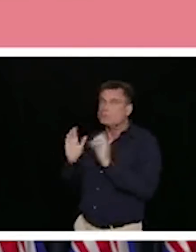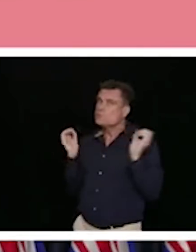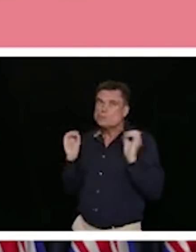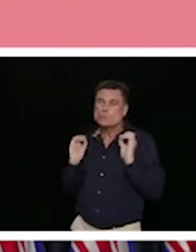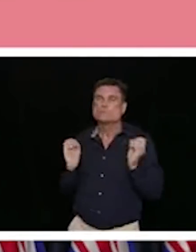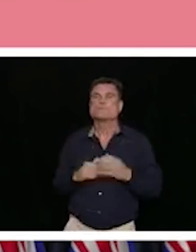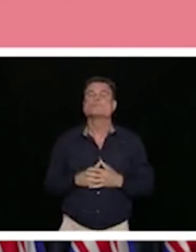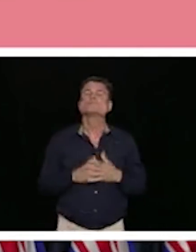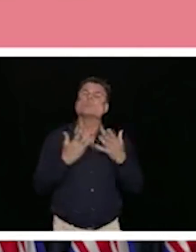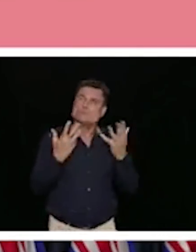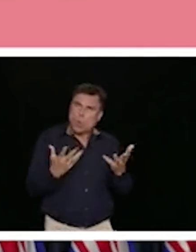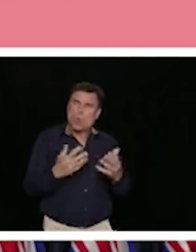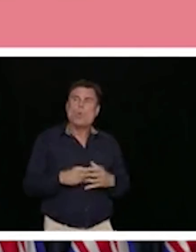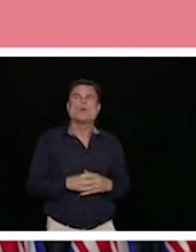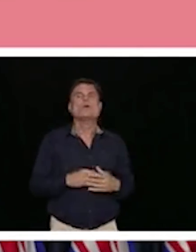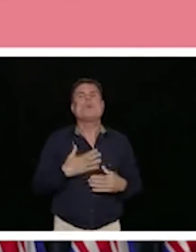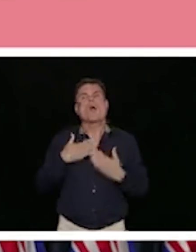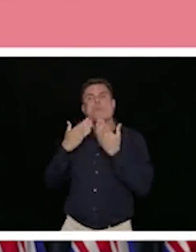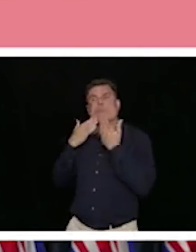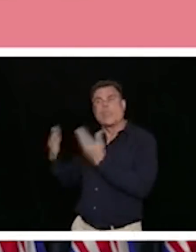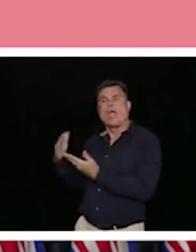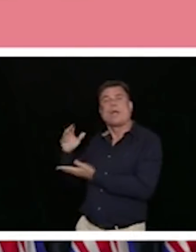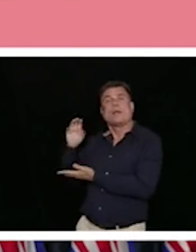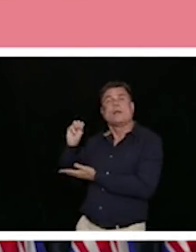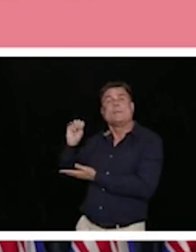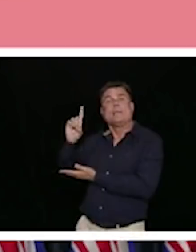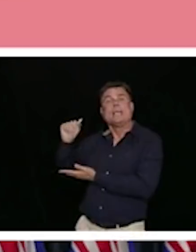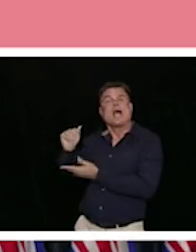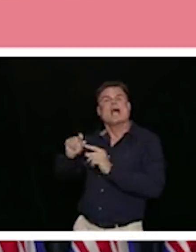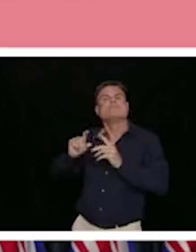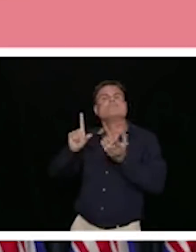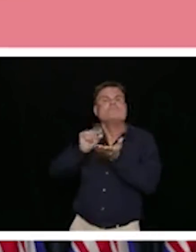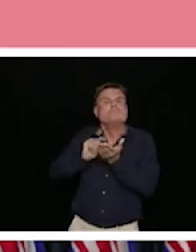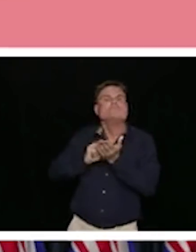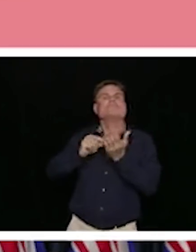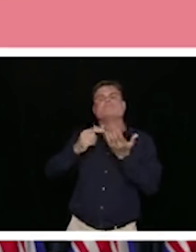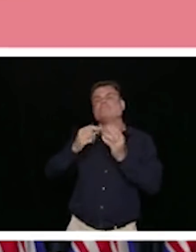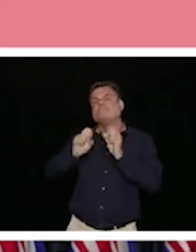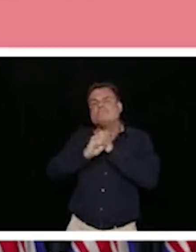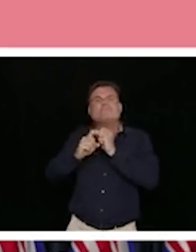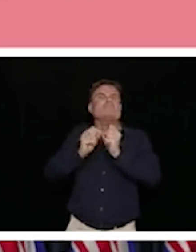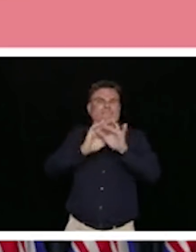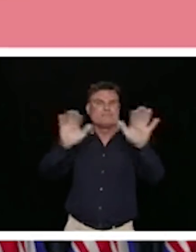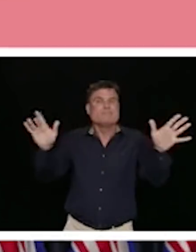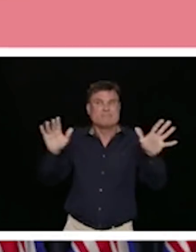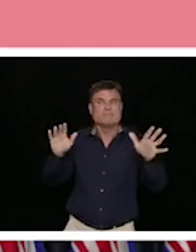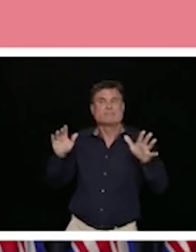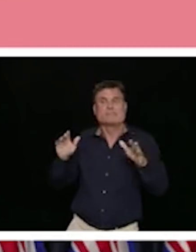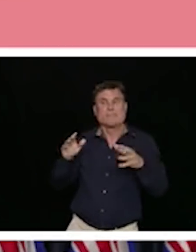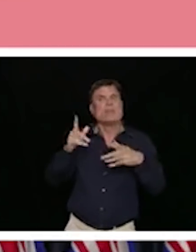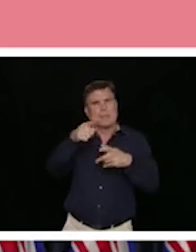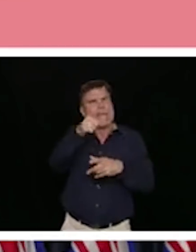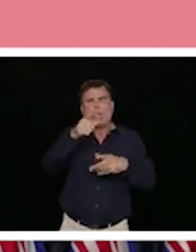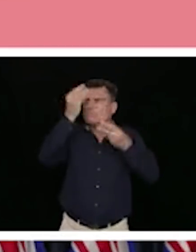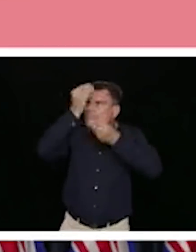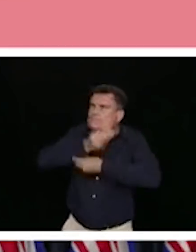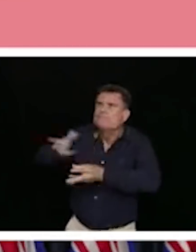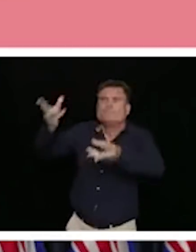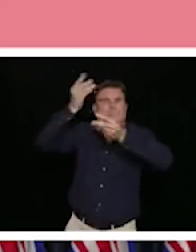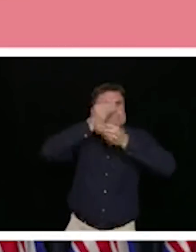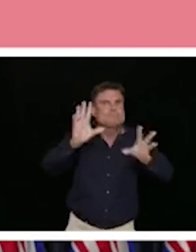virus if you get exposed to it again. Those are other studies that we are participating in and leading both here in Canada